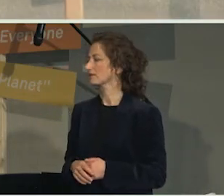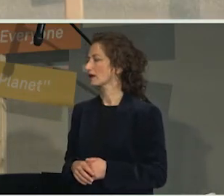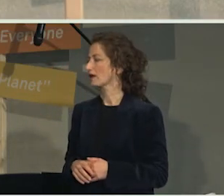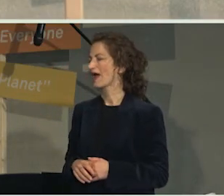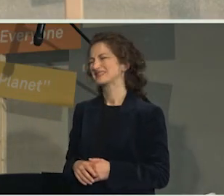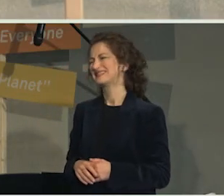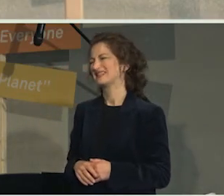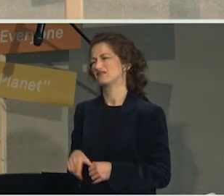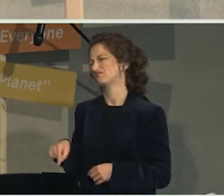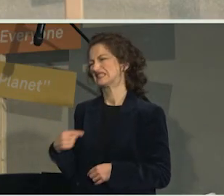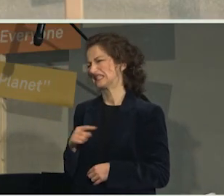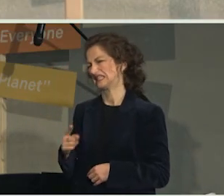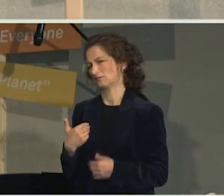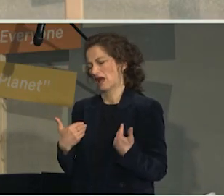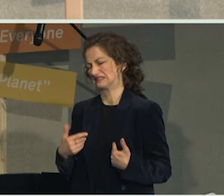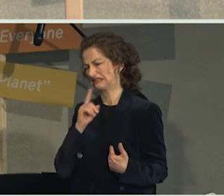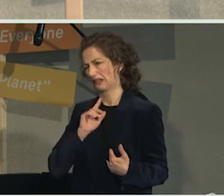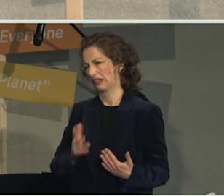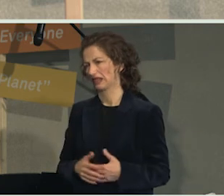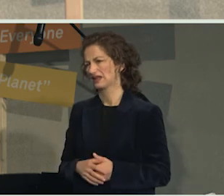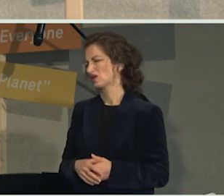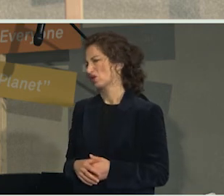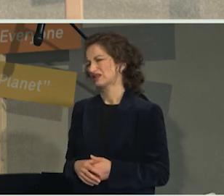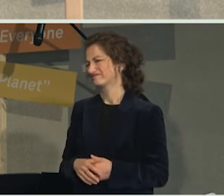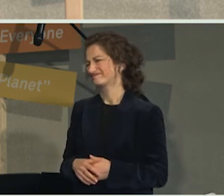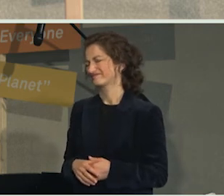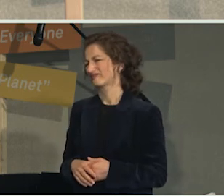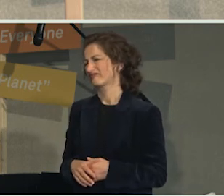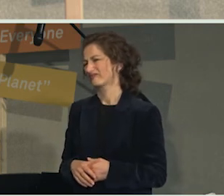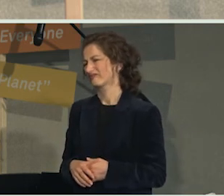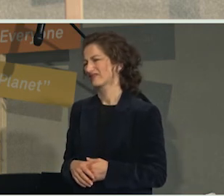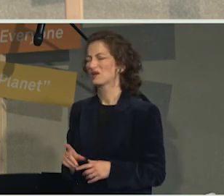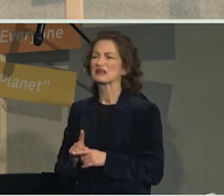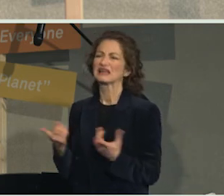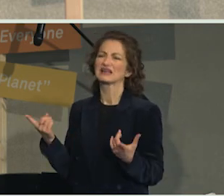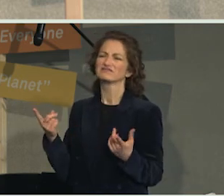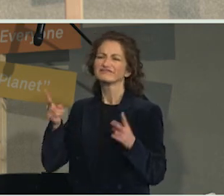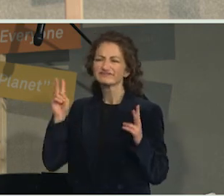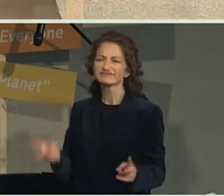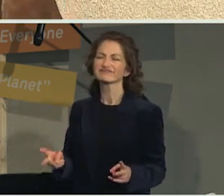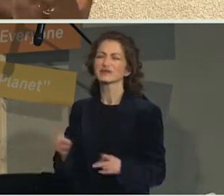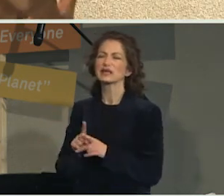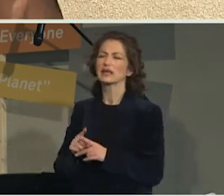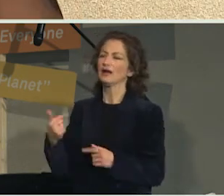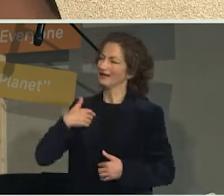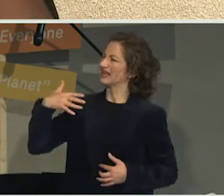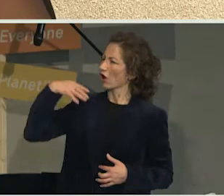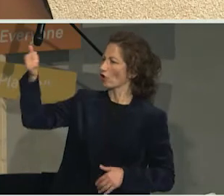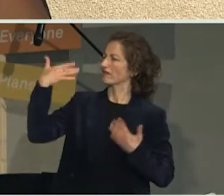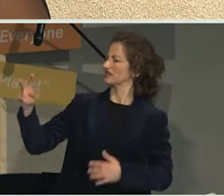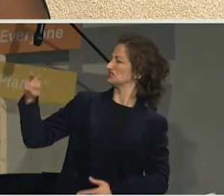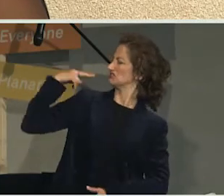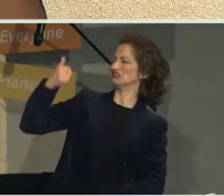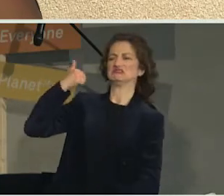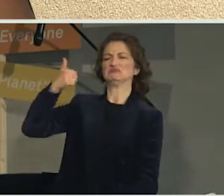me, it would just be false and disconcerting to take a victory lap with respect to anything regarding